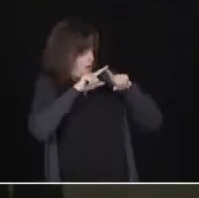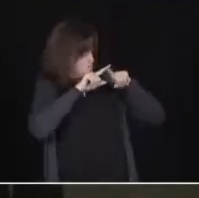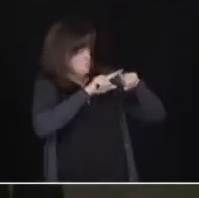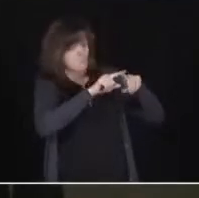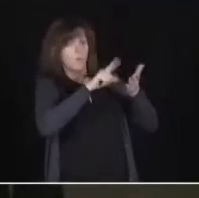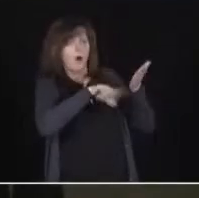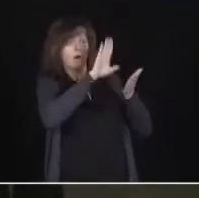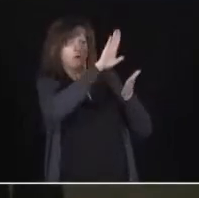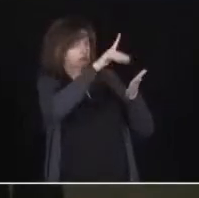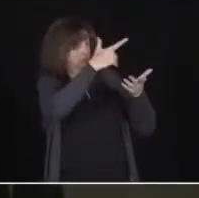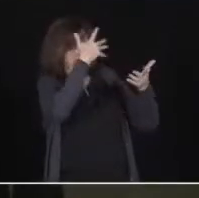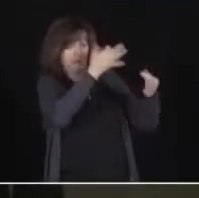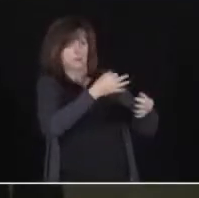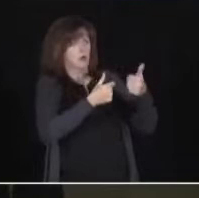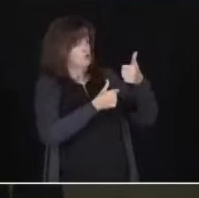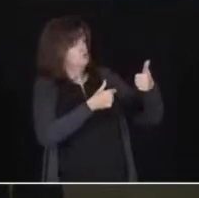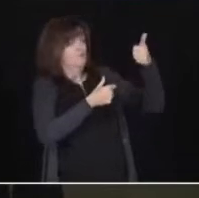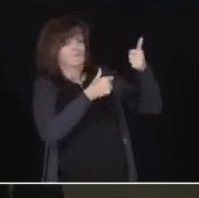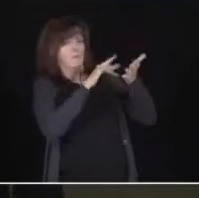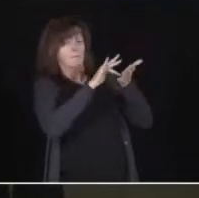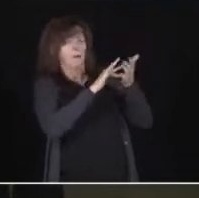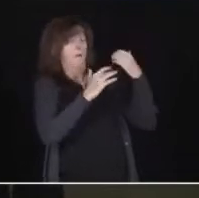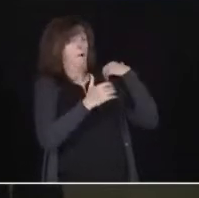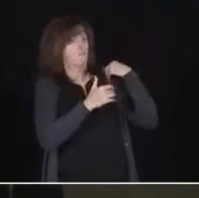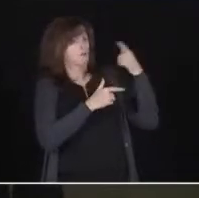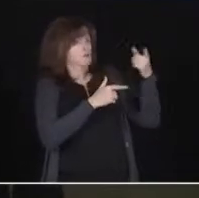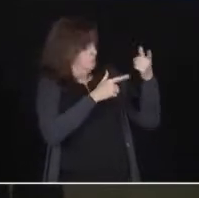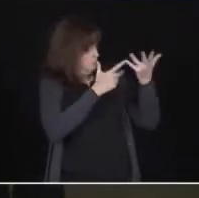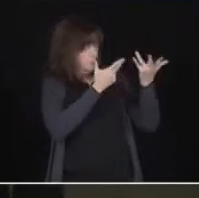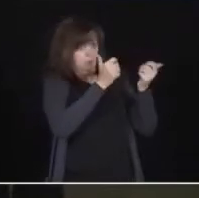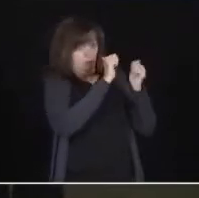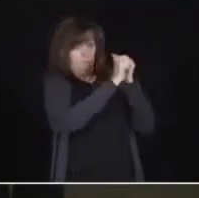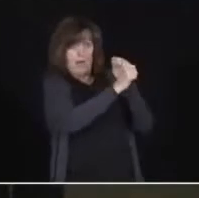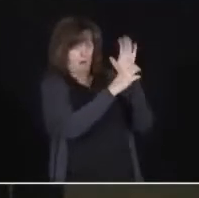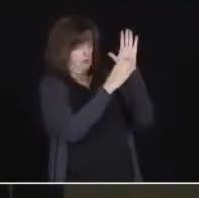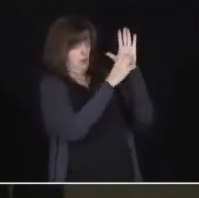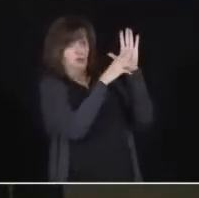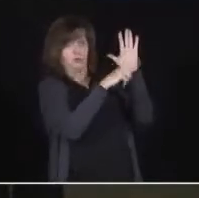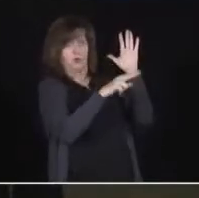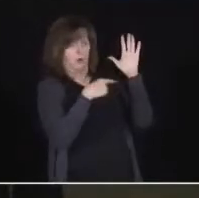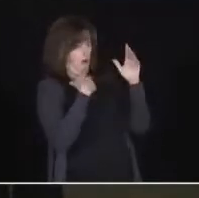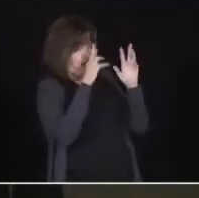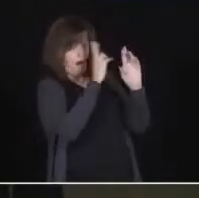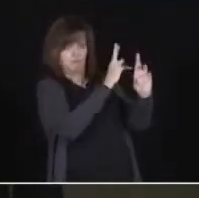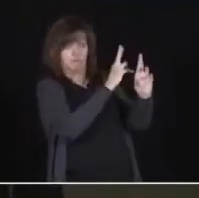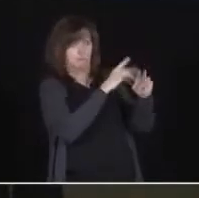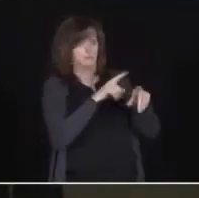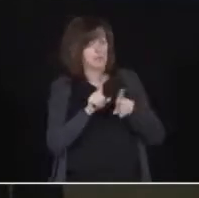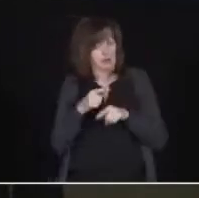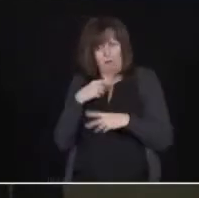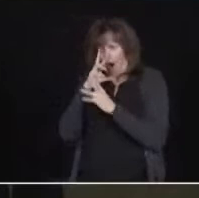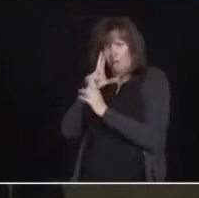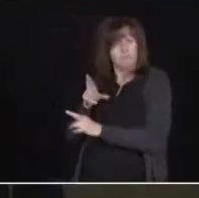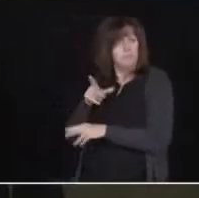medical officer puts a section 22 in, we will respect that, as we have with London. And that goes